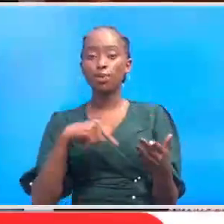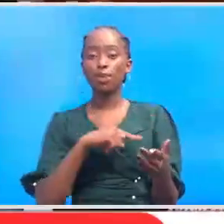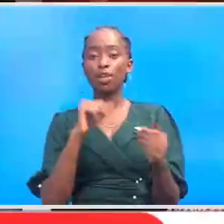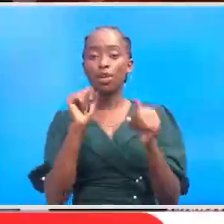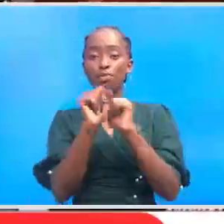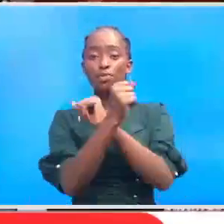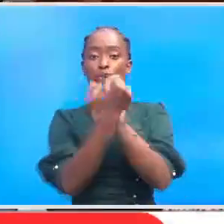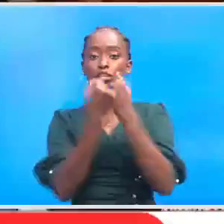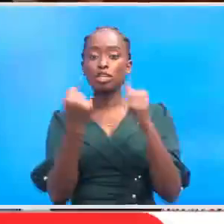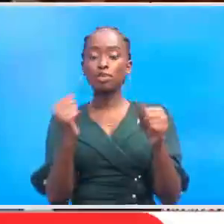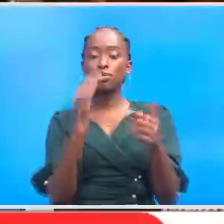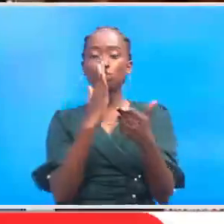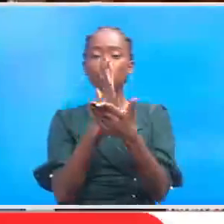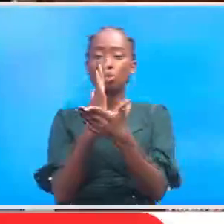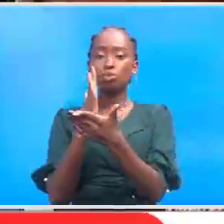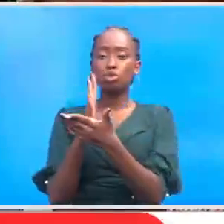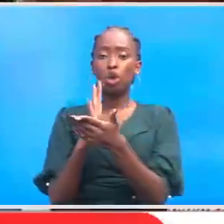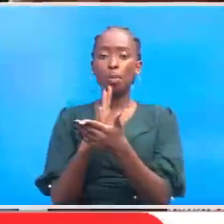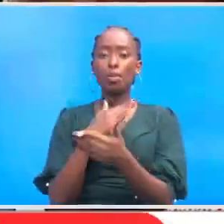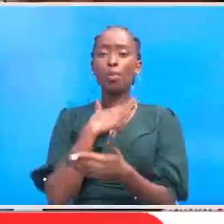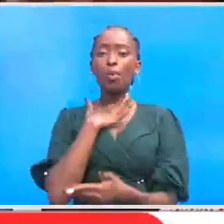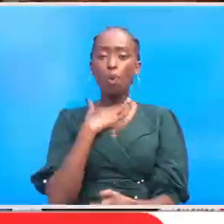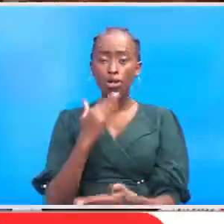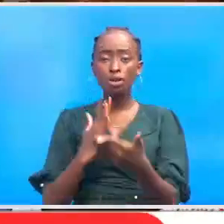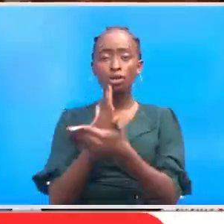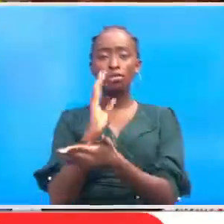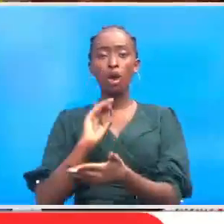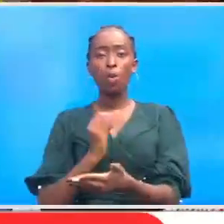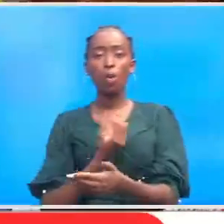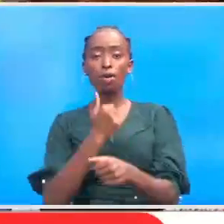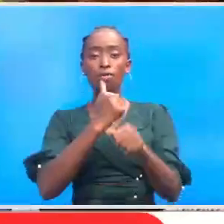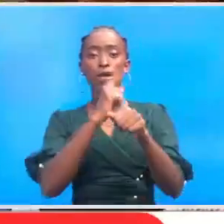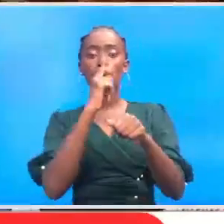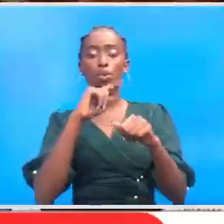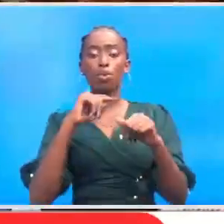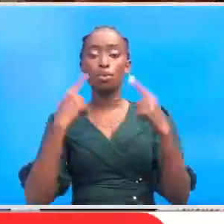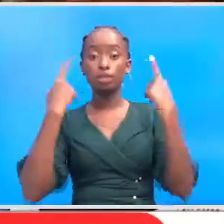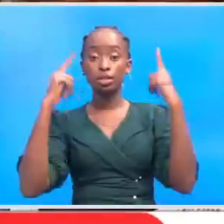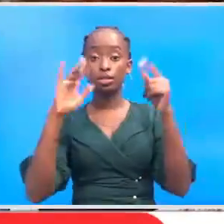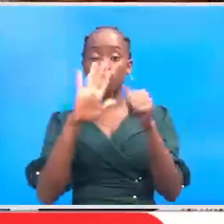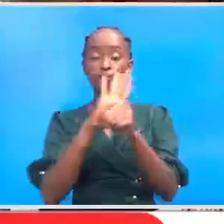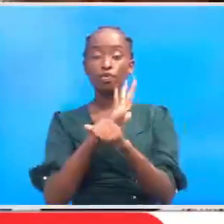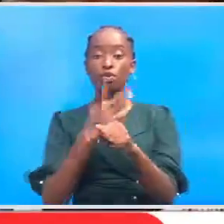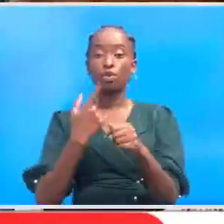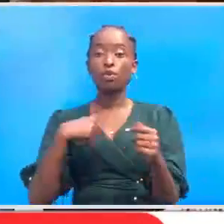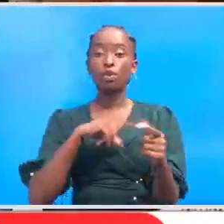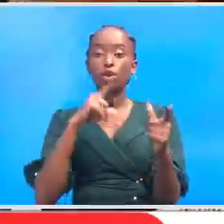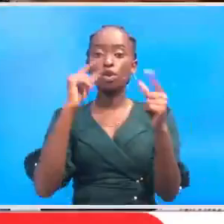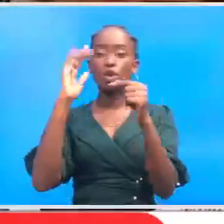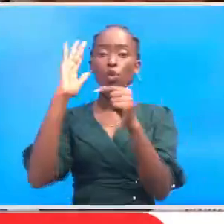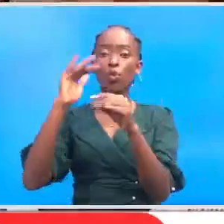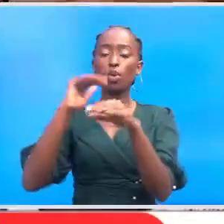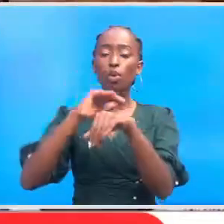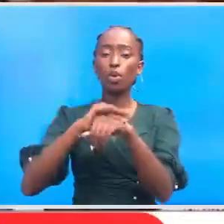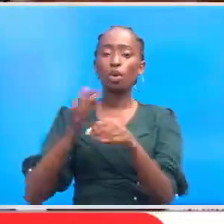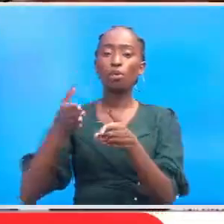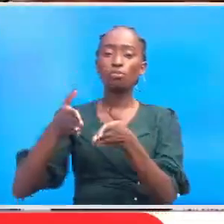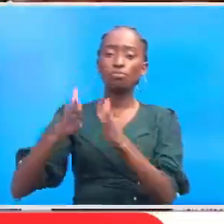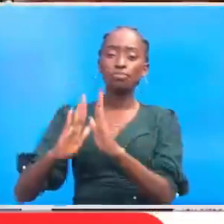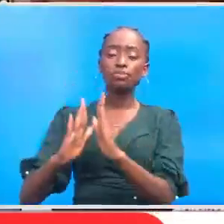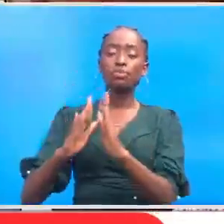forego our rights. We shall go back to the streets if necessary. Yes. We are going to exercise our